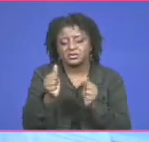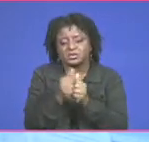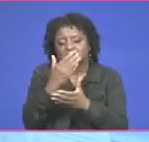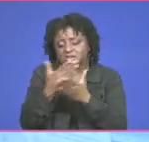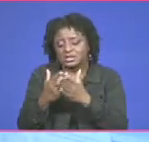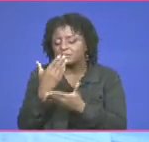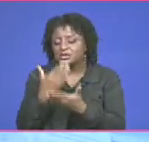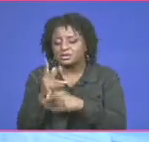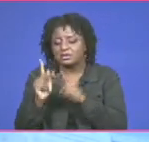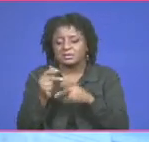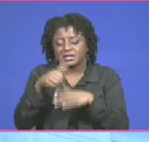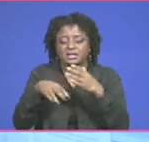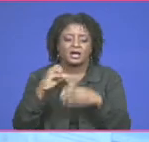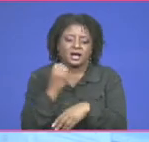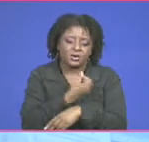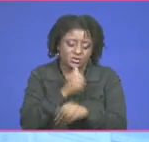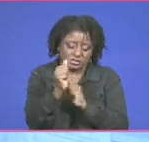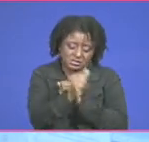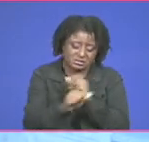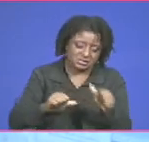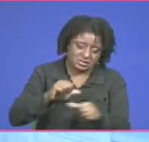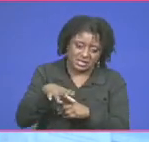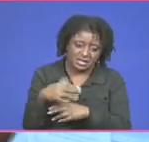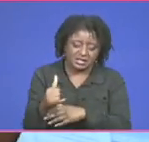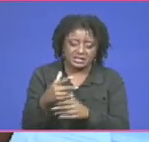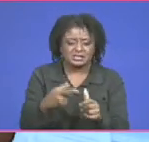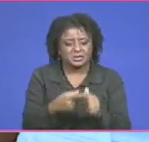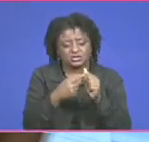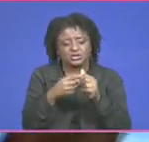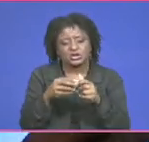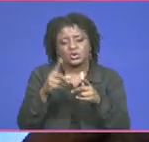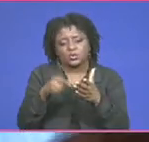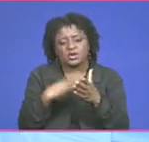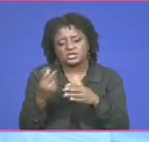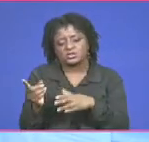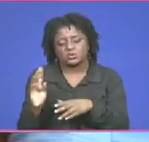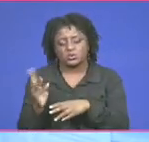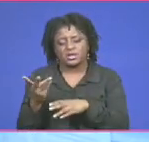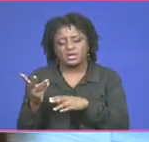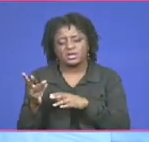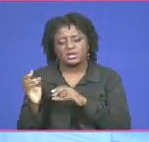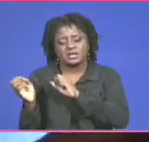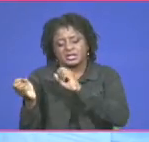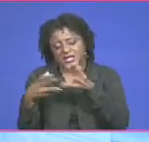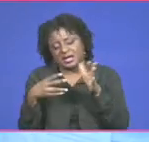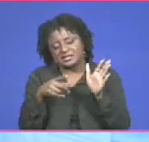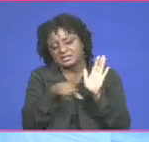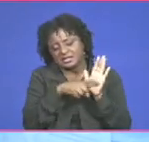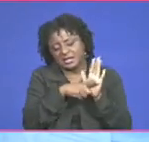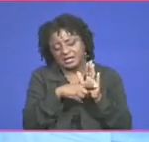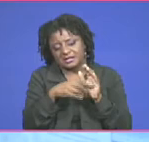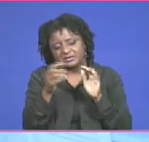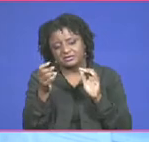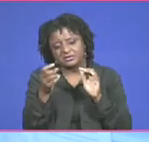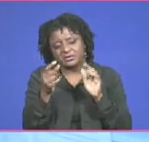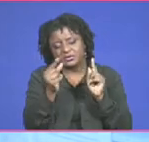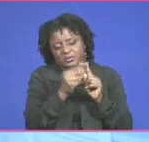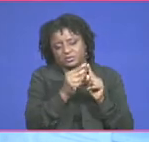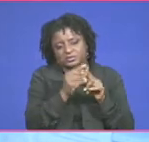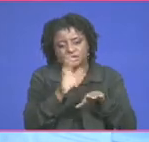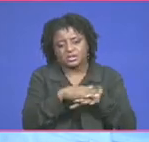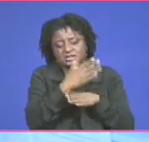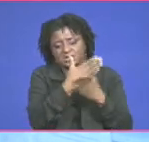in our society especially, you know, once we cast a stone on somebody, you might as well just bury yourself 10 feet